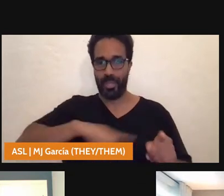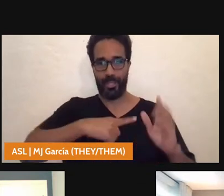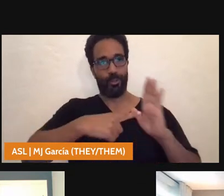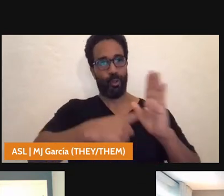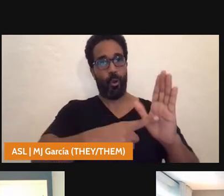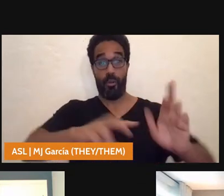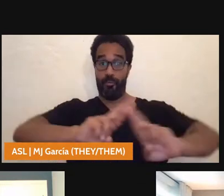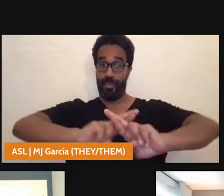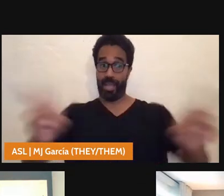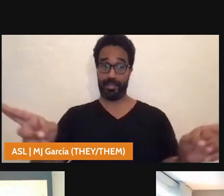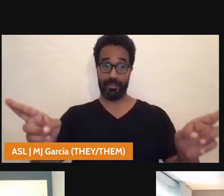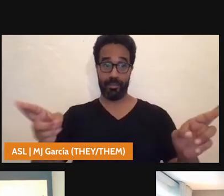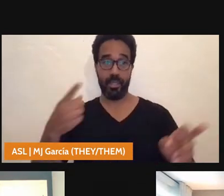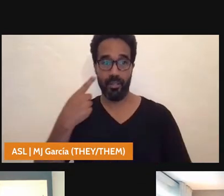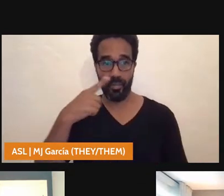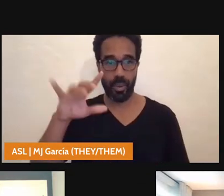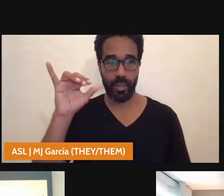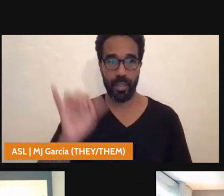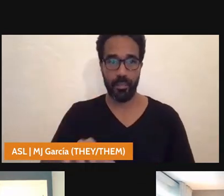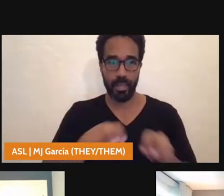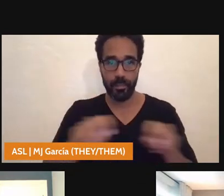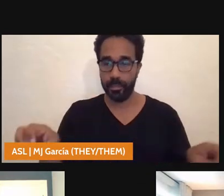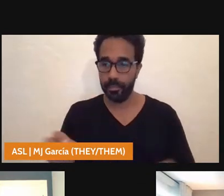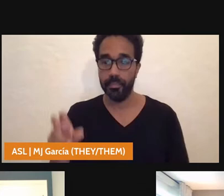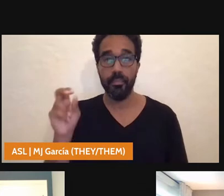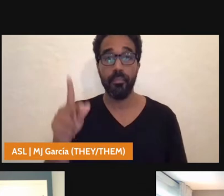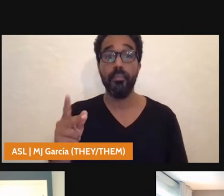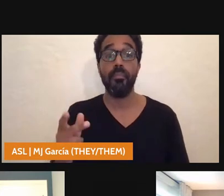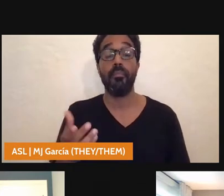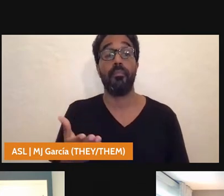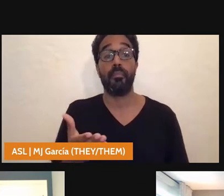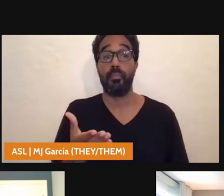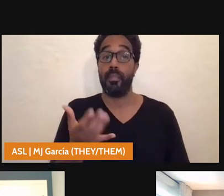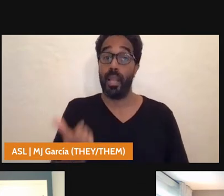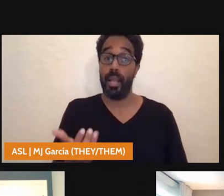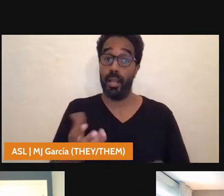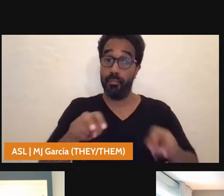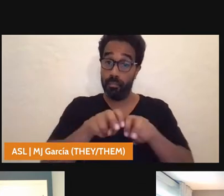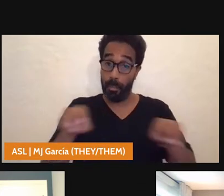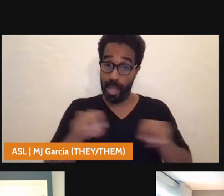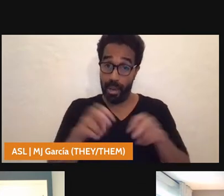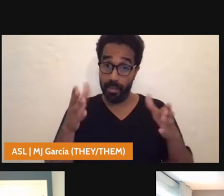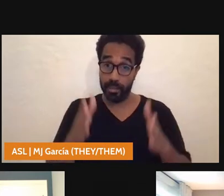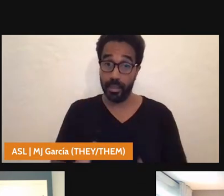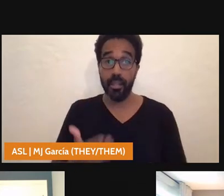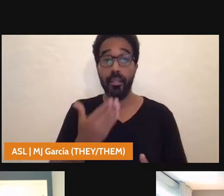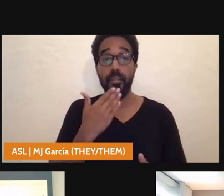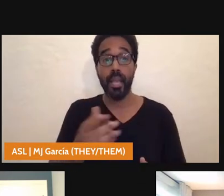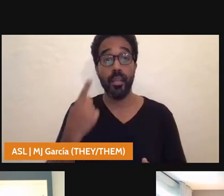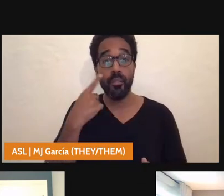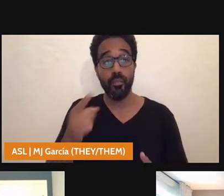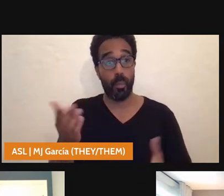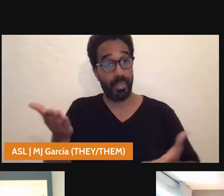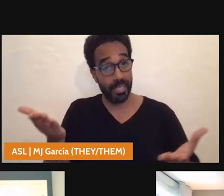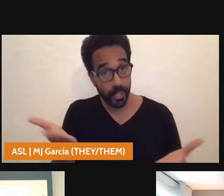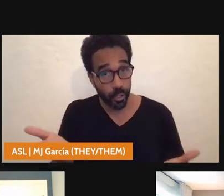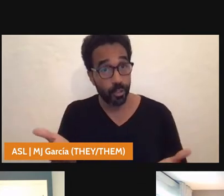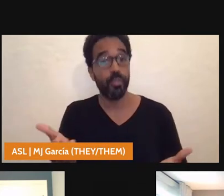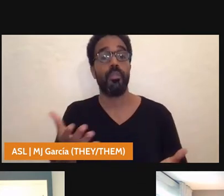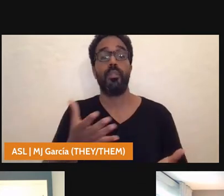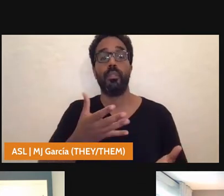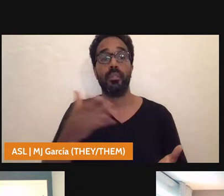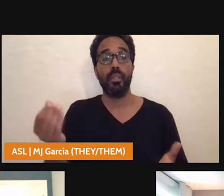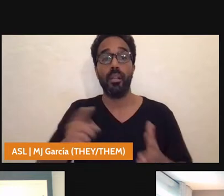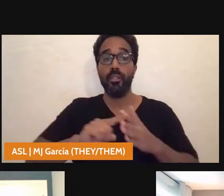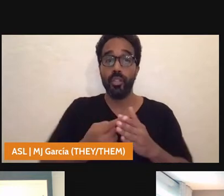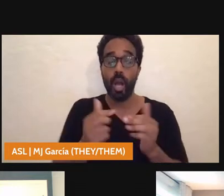So panelists, I just wanna thank you for being here today. Thanks for joining and sharing your stories of philanthropy. We'll start with some moderated